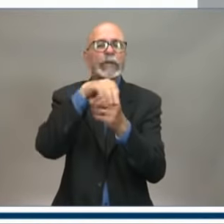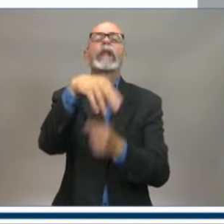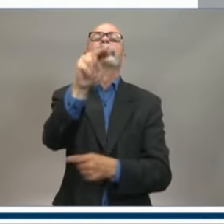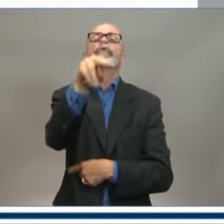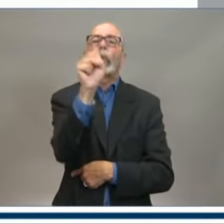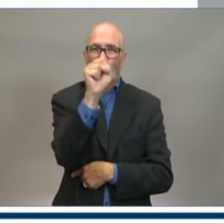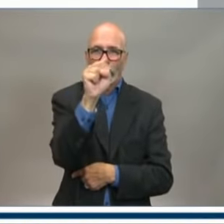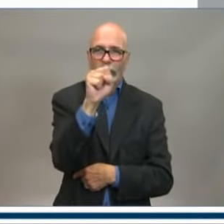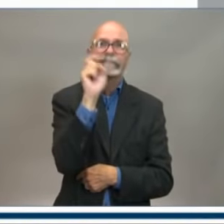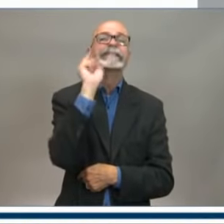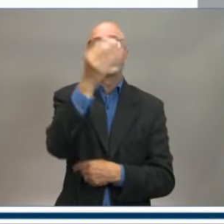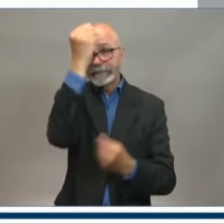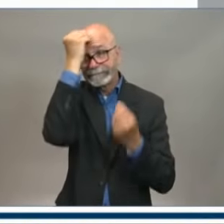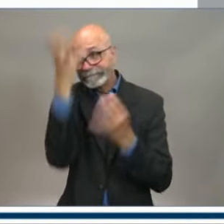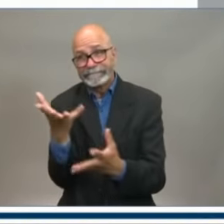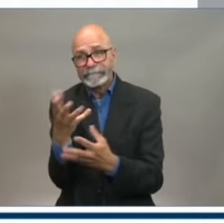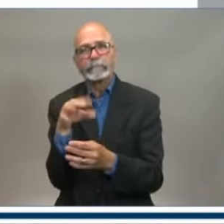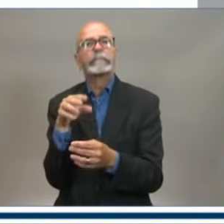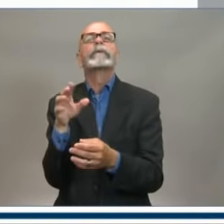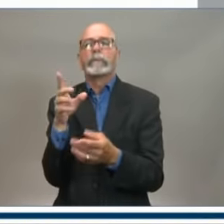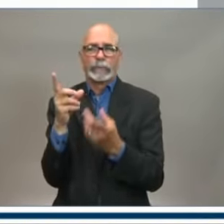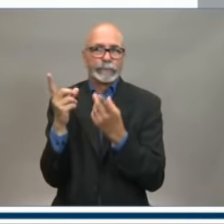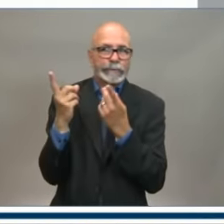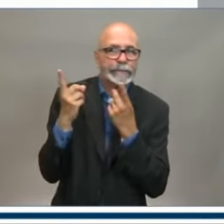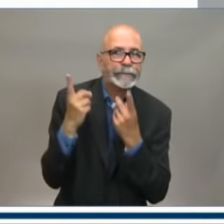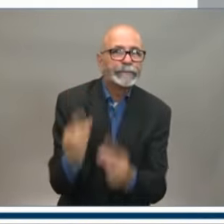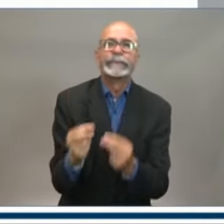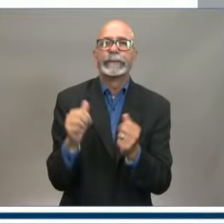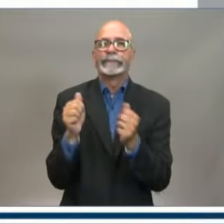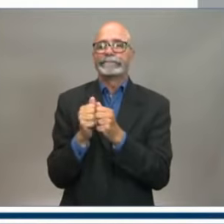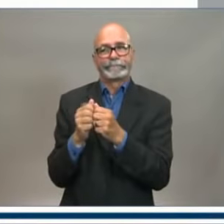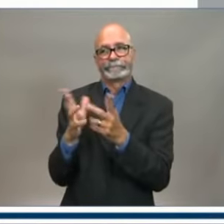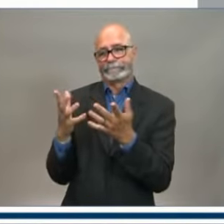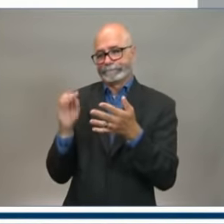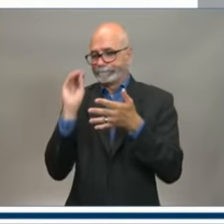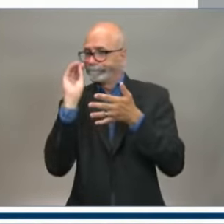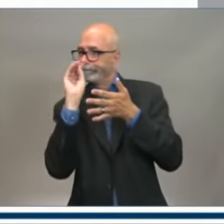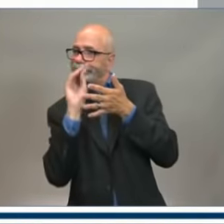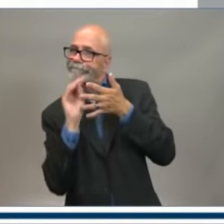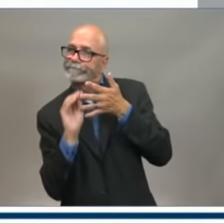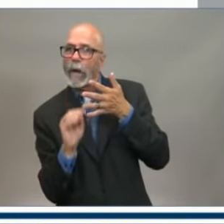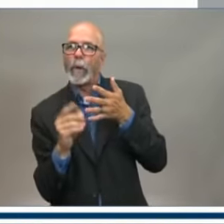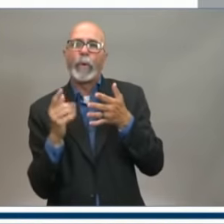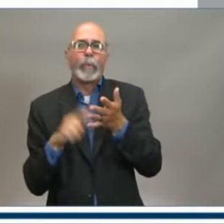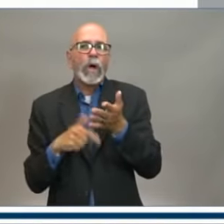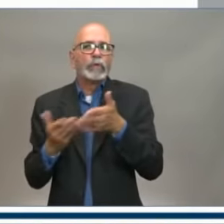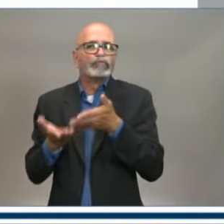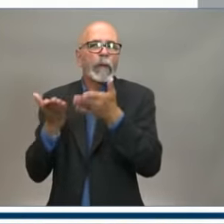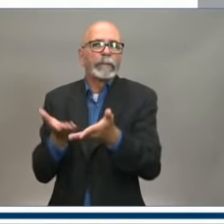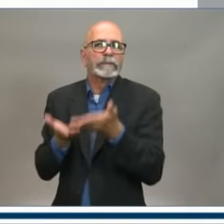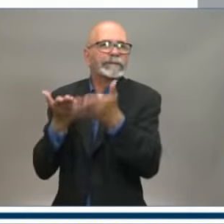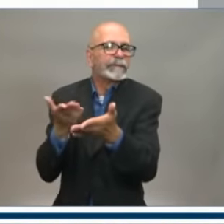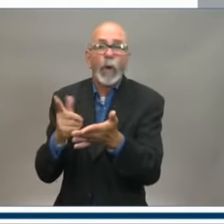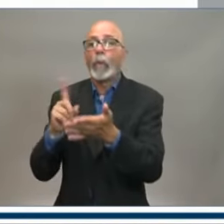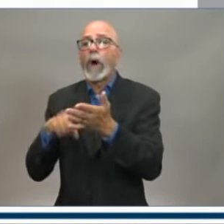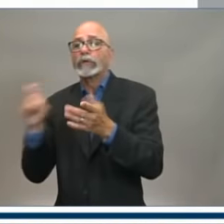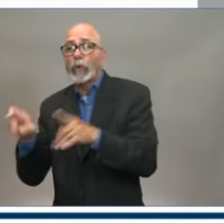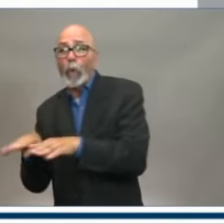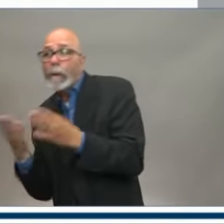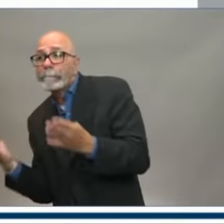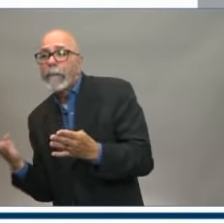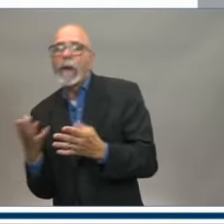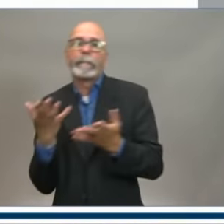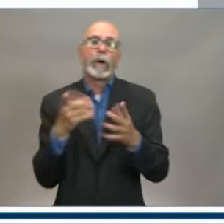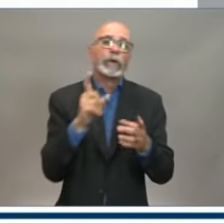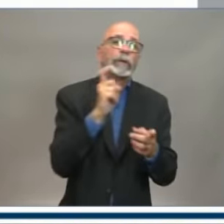conversations will lay out some principles, and then we're going to have to say, well, what does the as we've opened up, what are the next few weeks and into